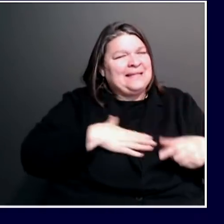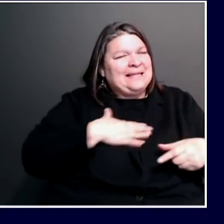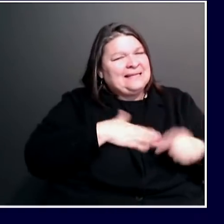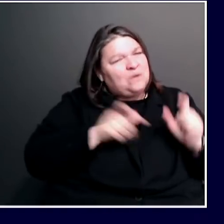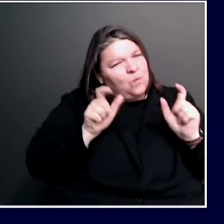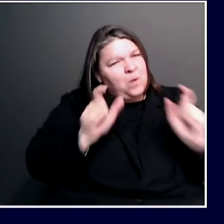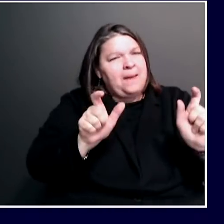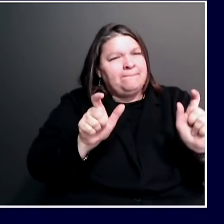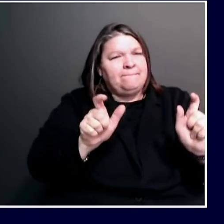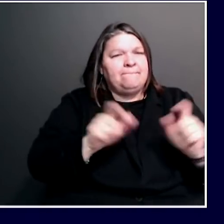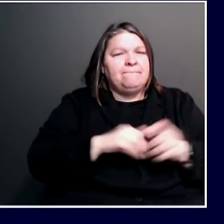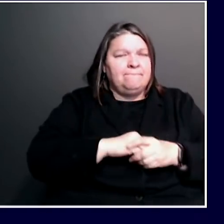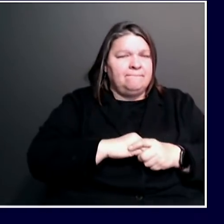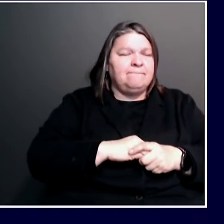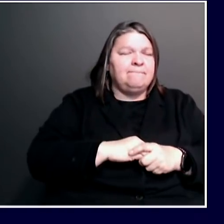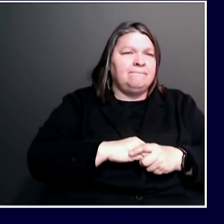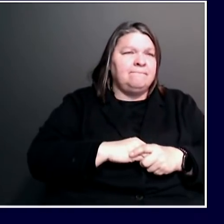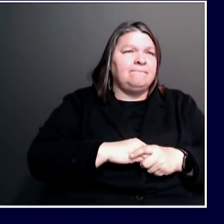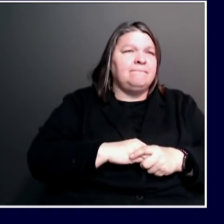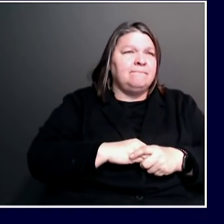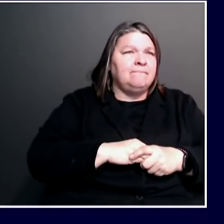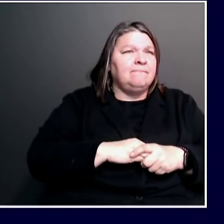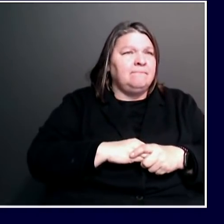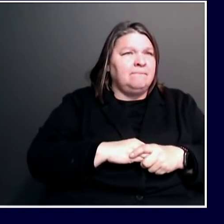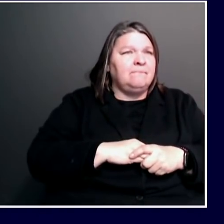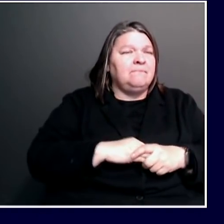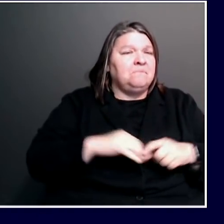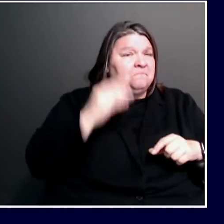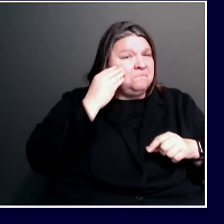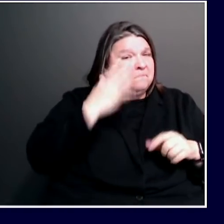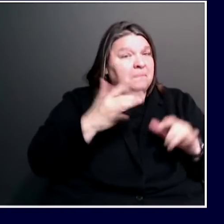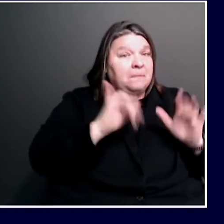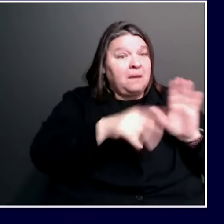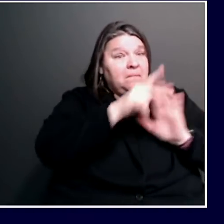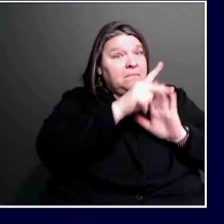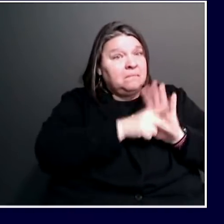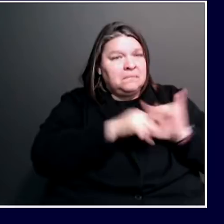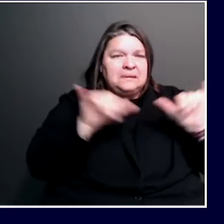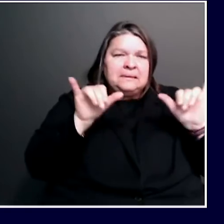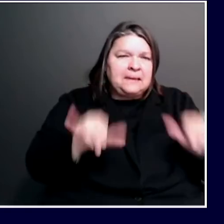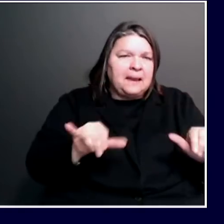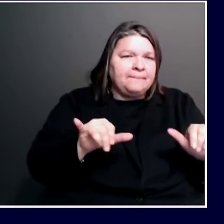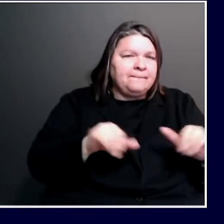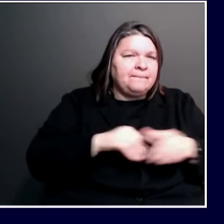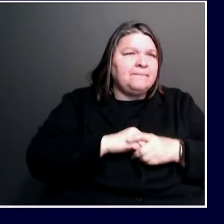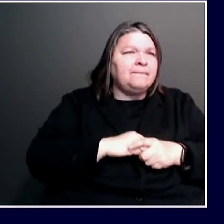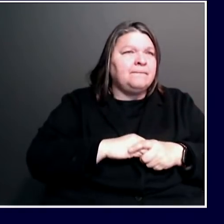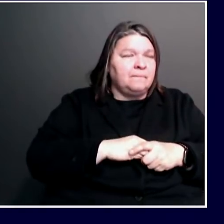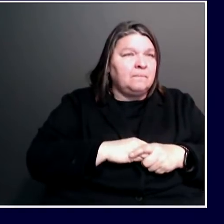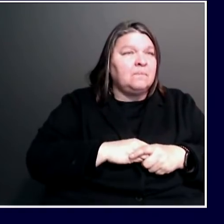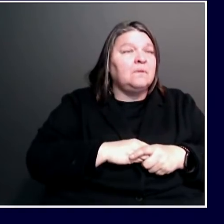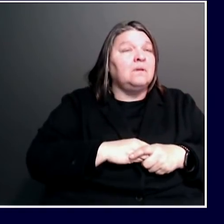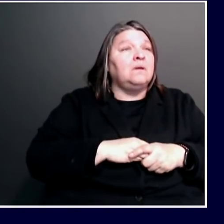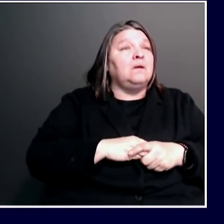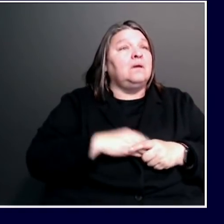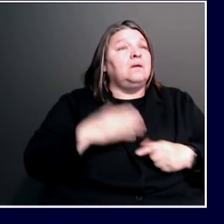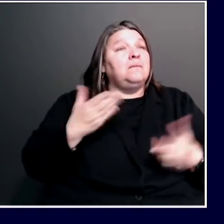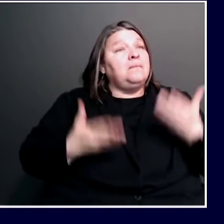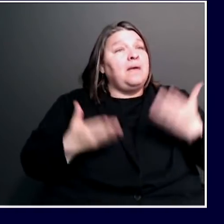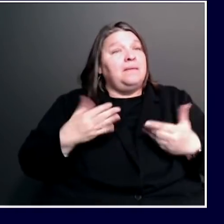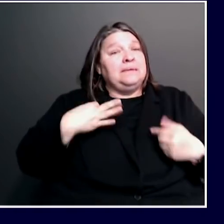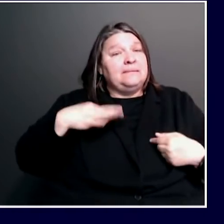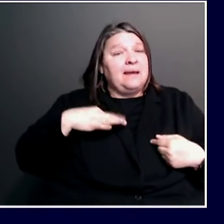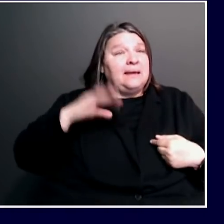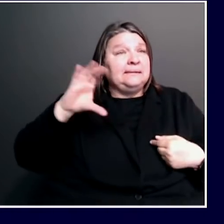with today's announcement. What does change is that it won't be necessarily Maine CDC who's calling you to